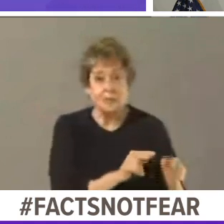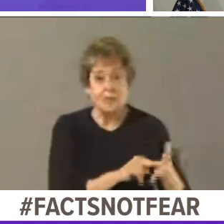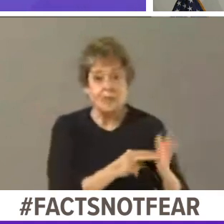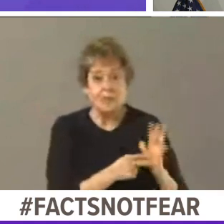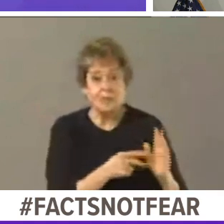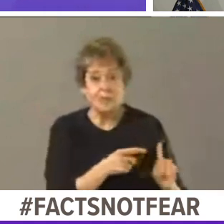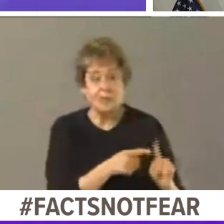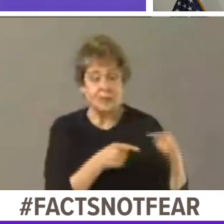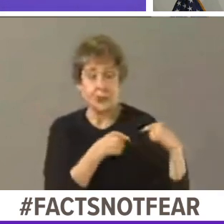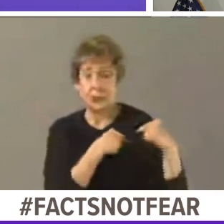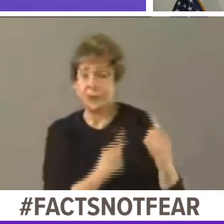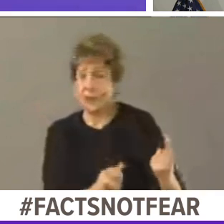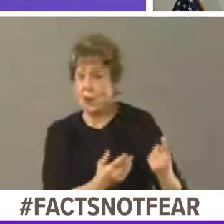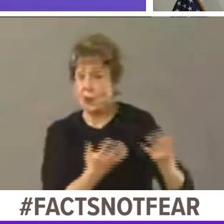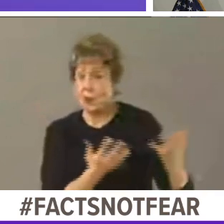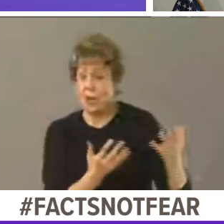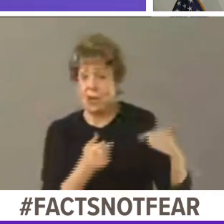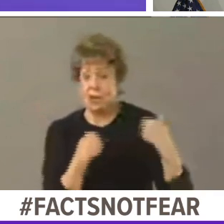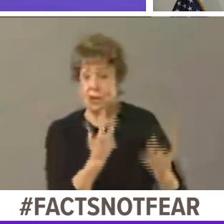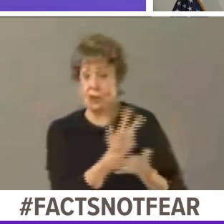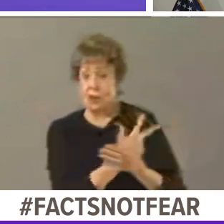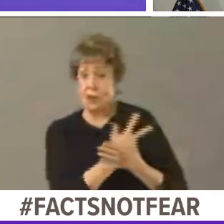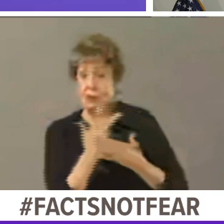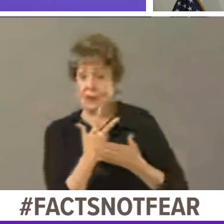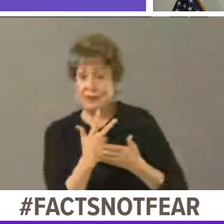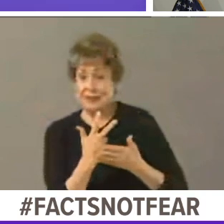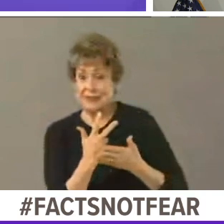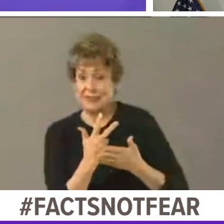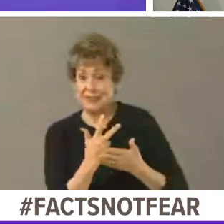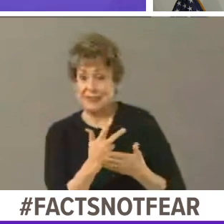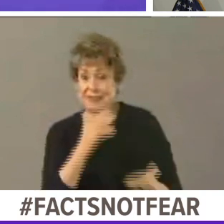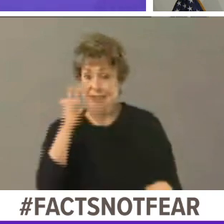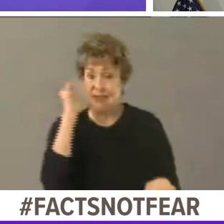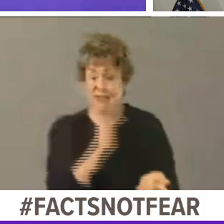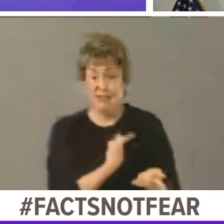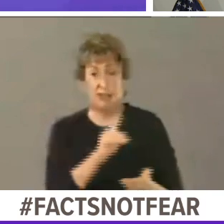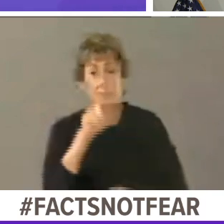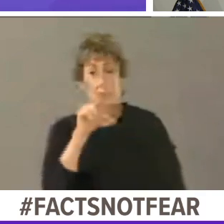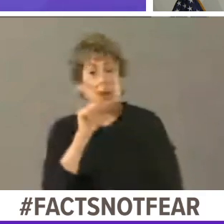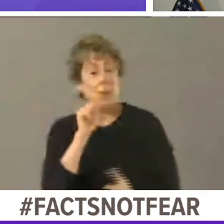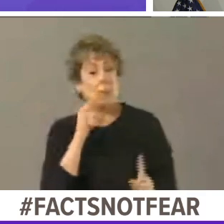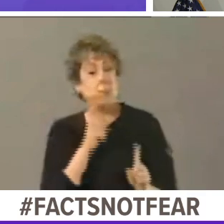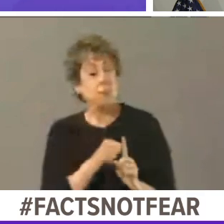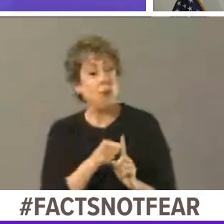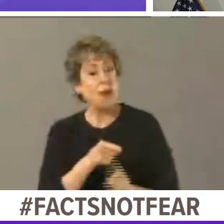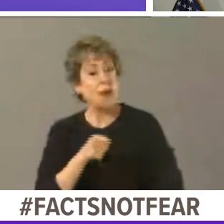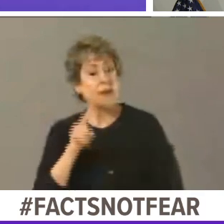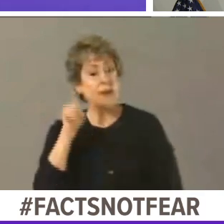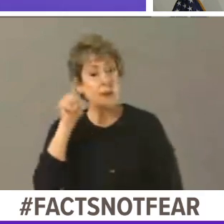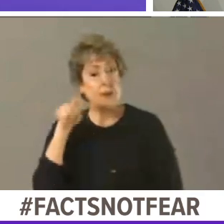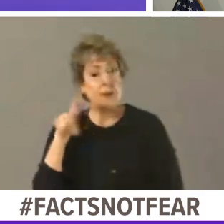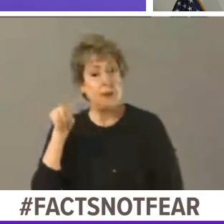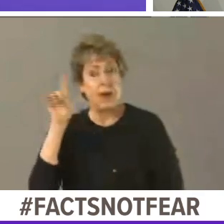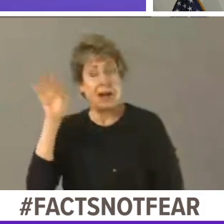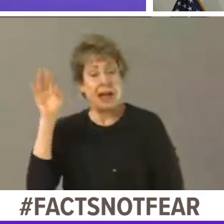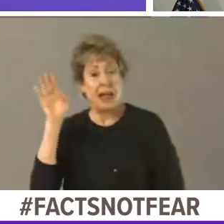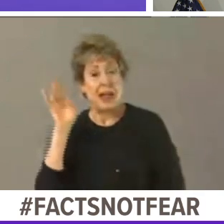points in less than 3 weeks. And today, Arizona is below 1. We're